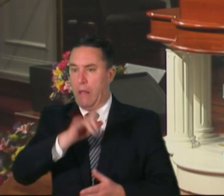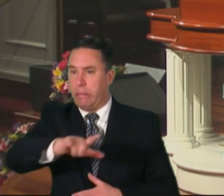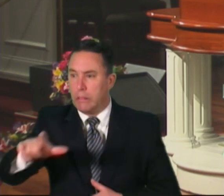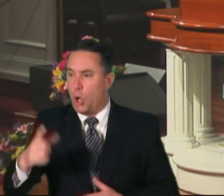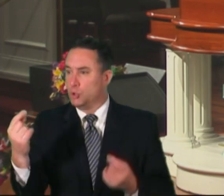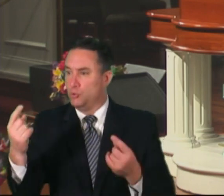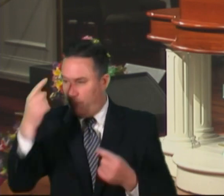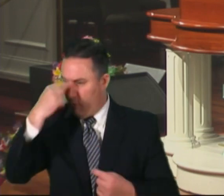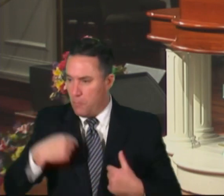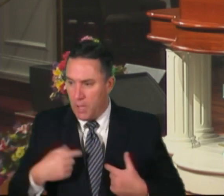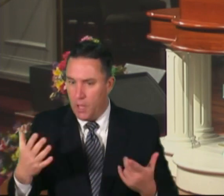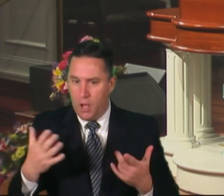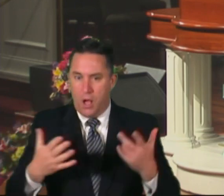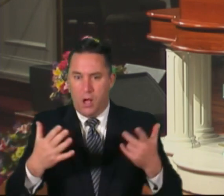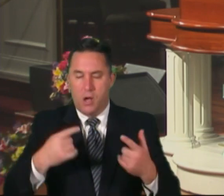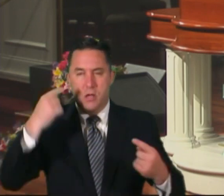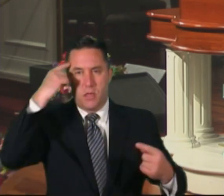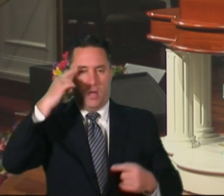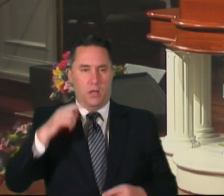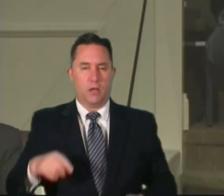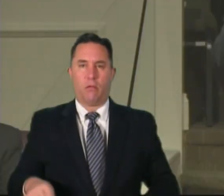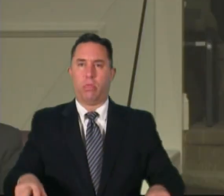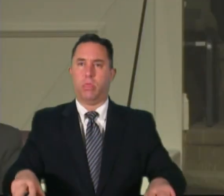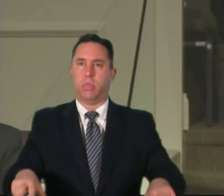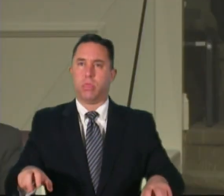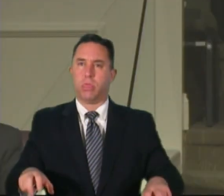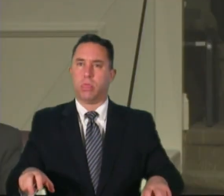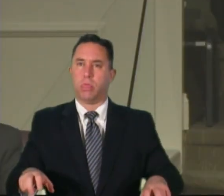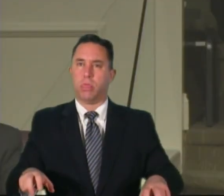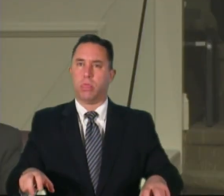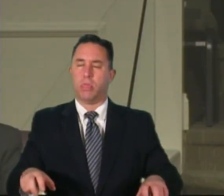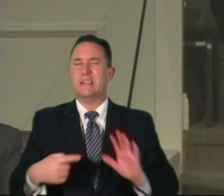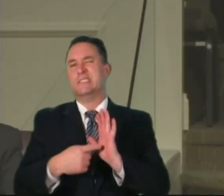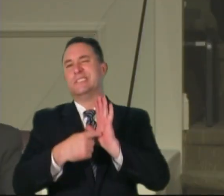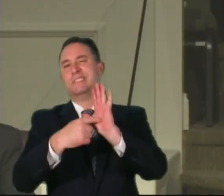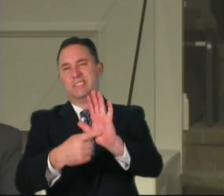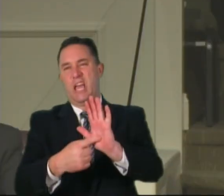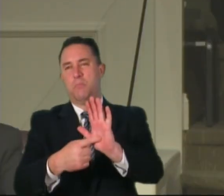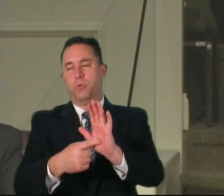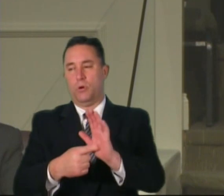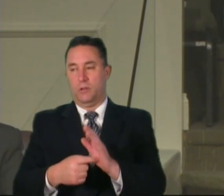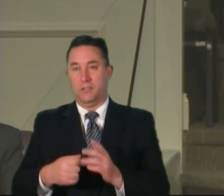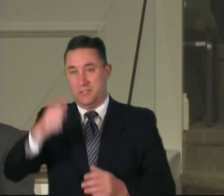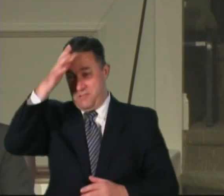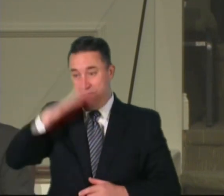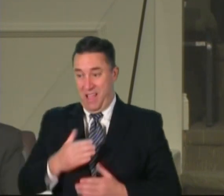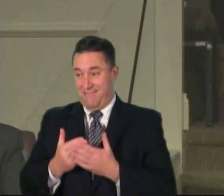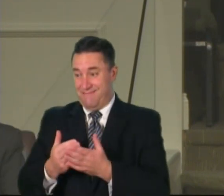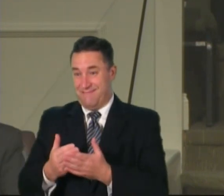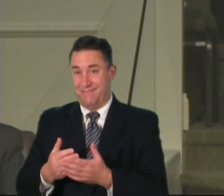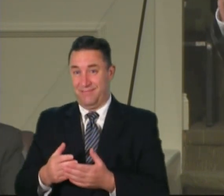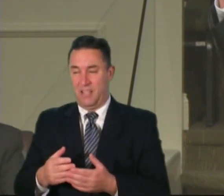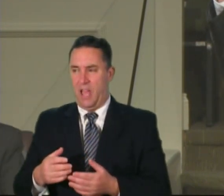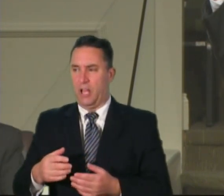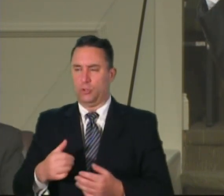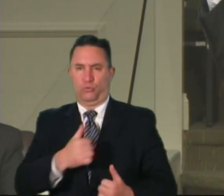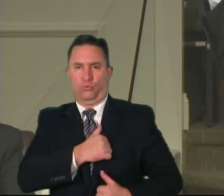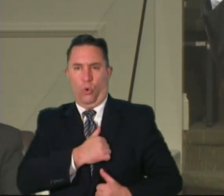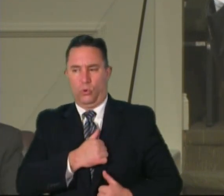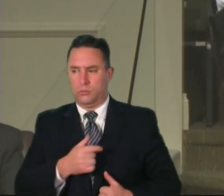going to do for me? We start thinking very selfishly, and we see the example of the sailors and the soldiers